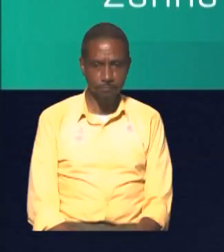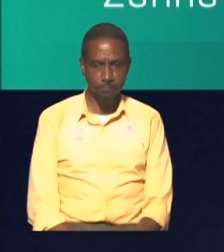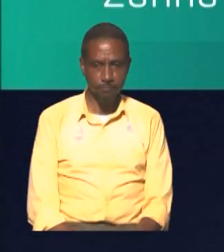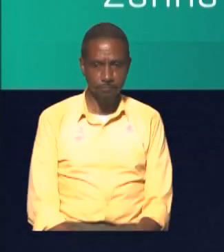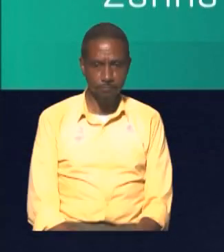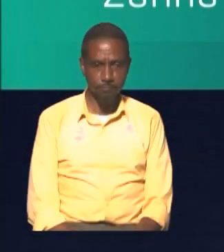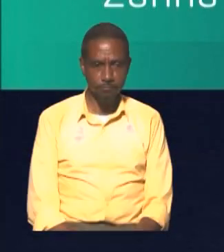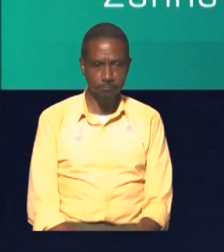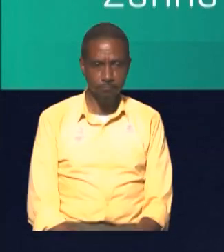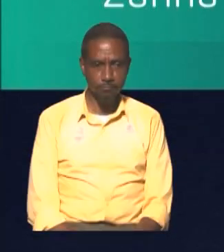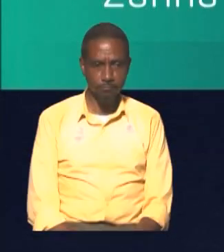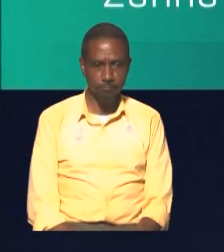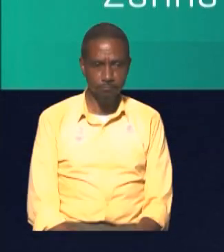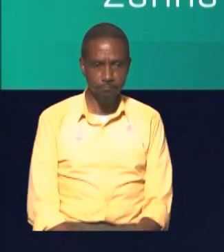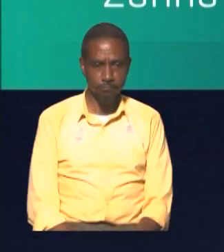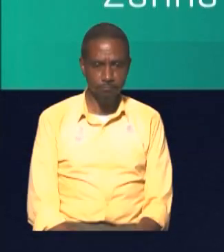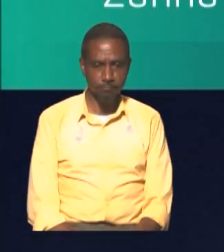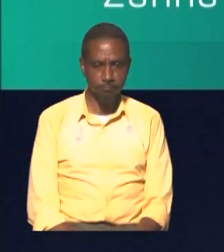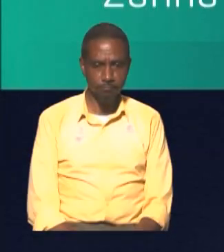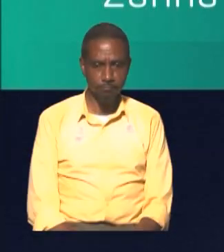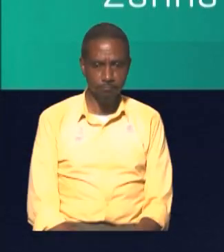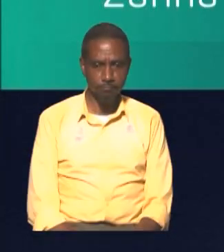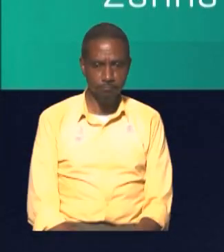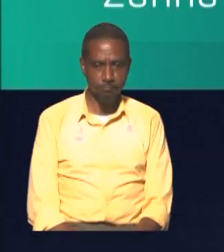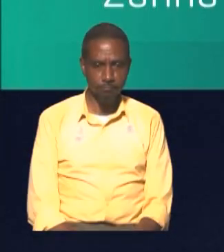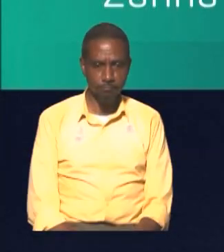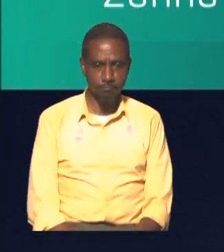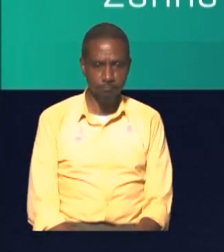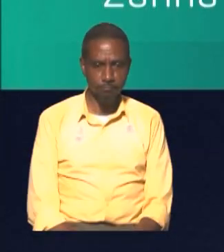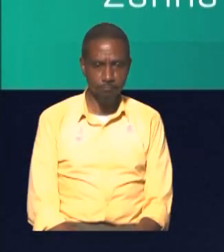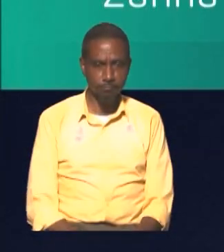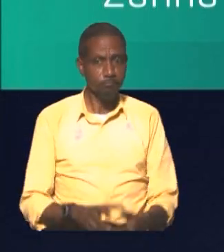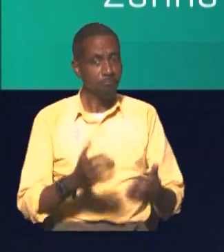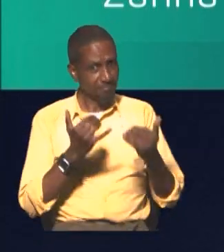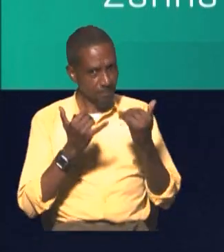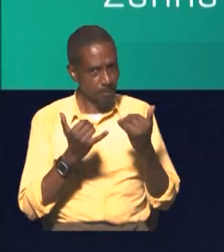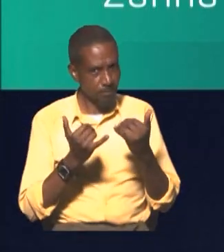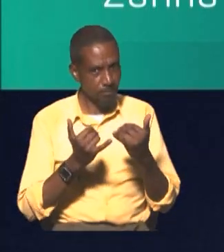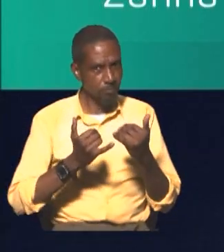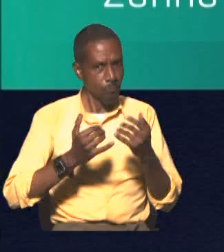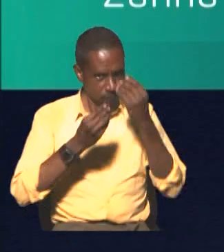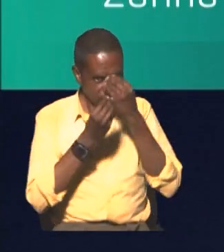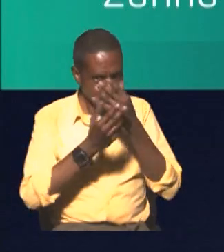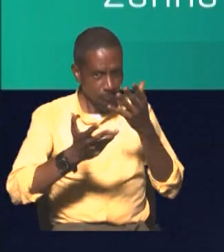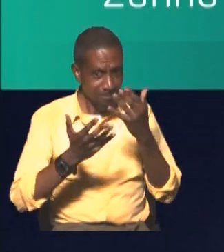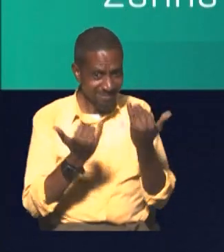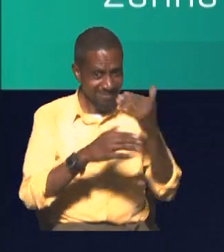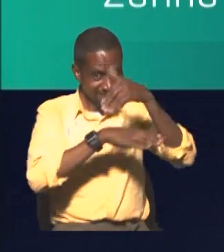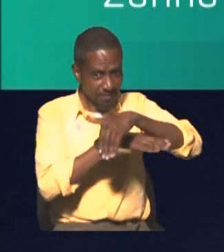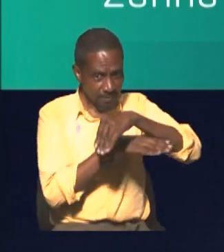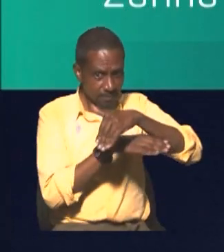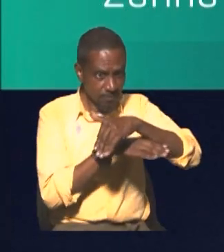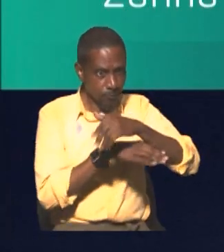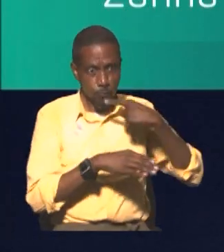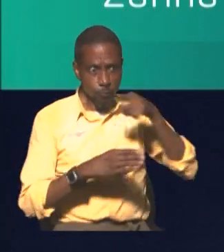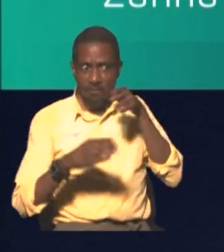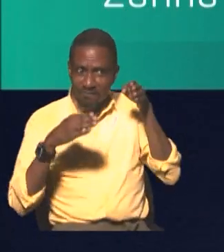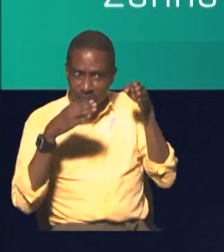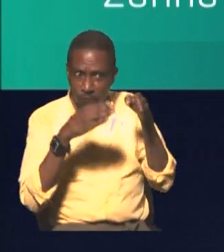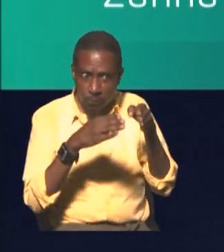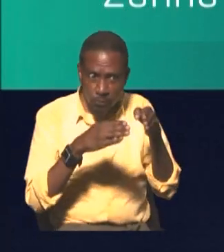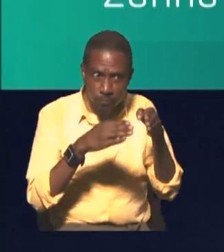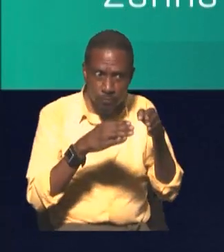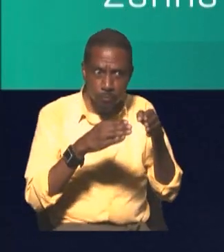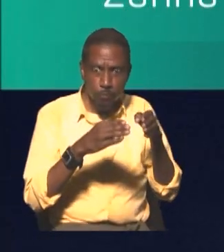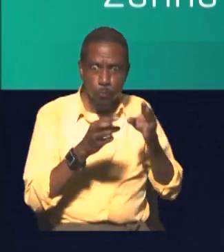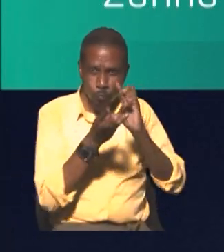for joining me for your Tuesday night weather. I'm Zanna James. Let's dive right in. Tonight, we're not only focusing on local weather,